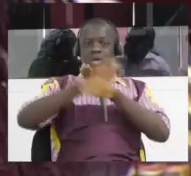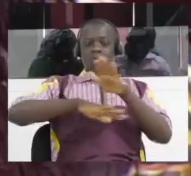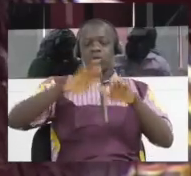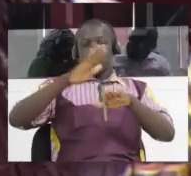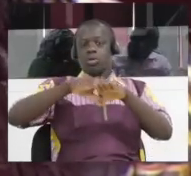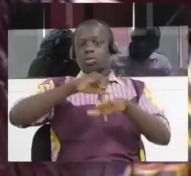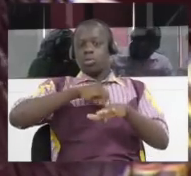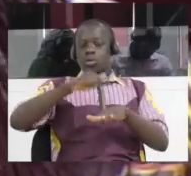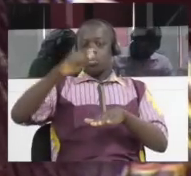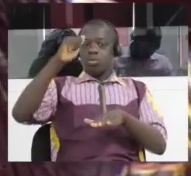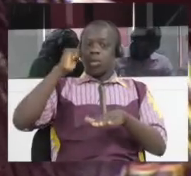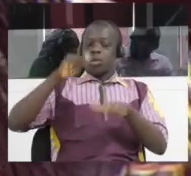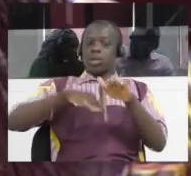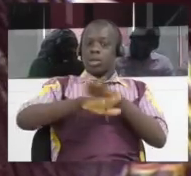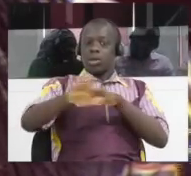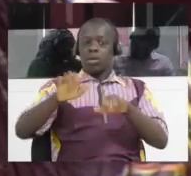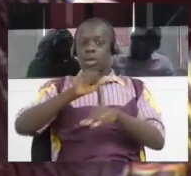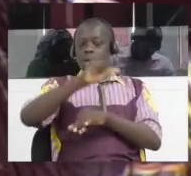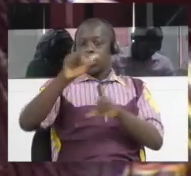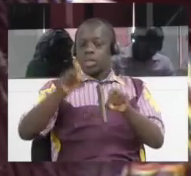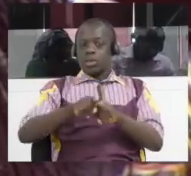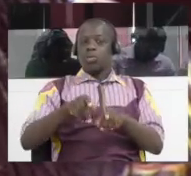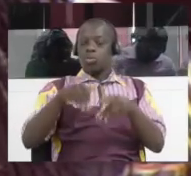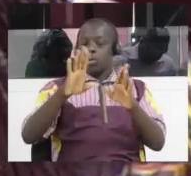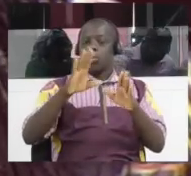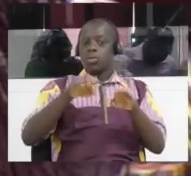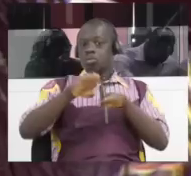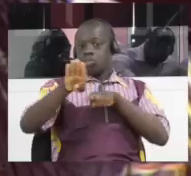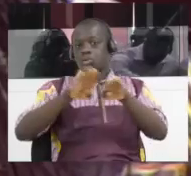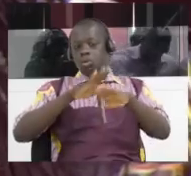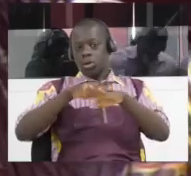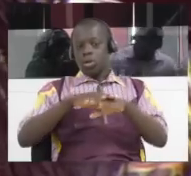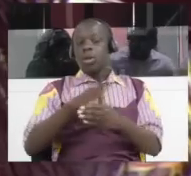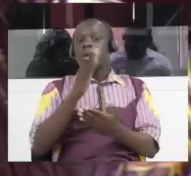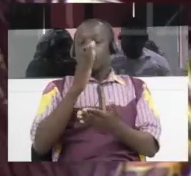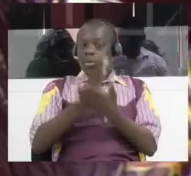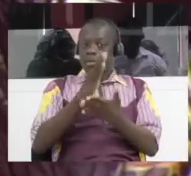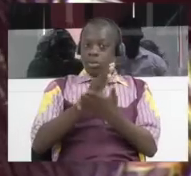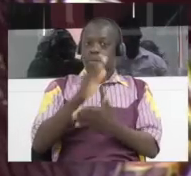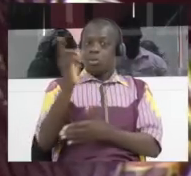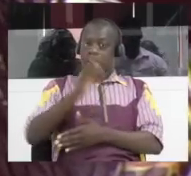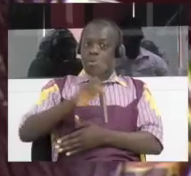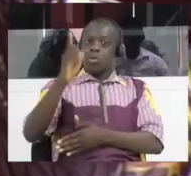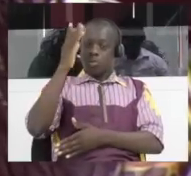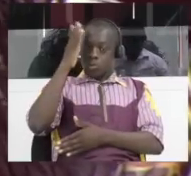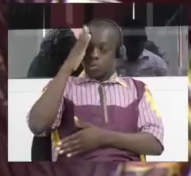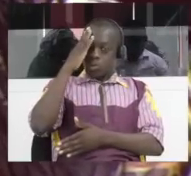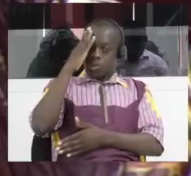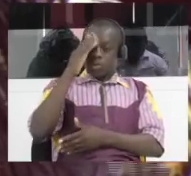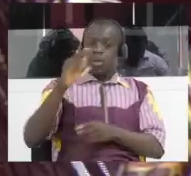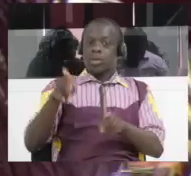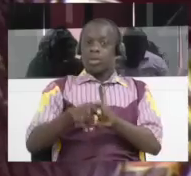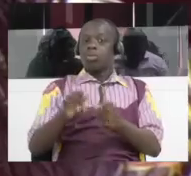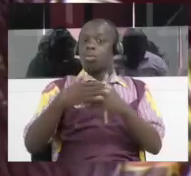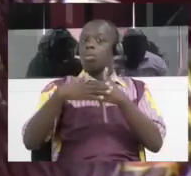on their background and the circles in which they move on. But certainly, to my own